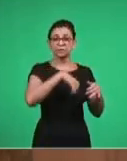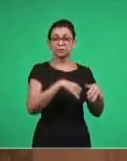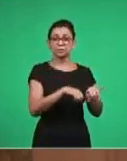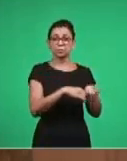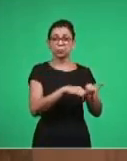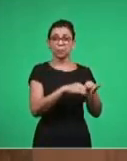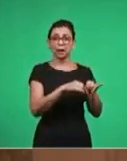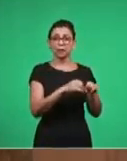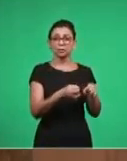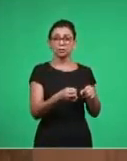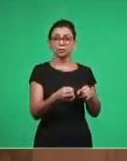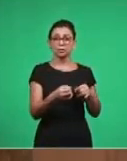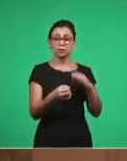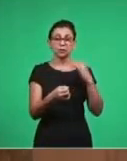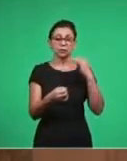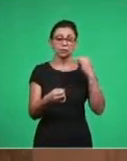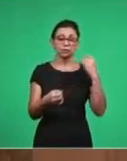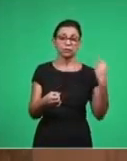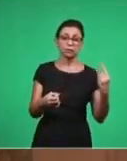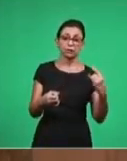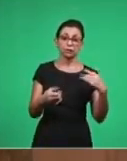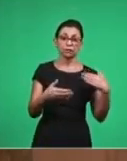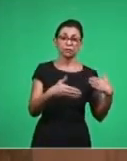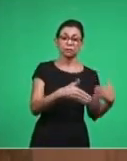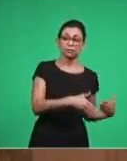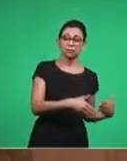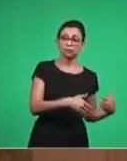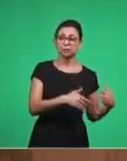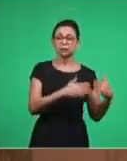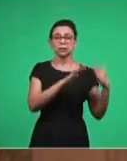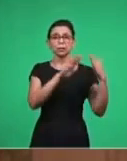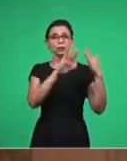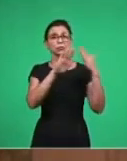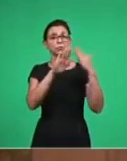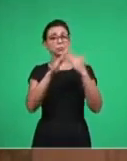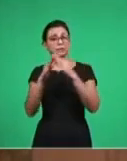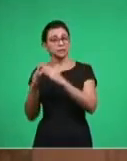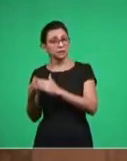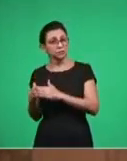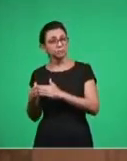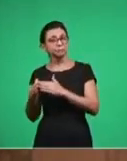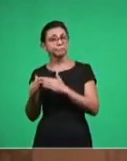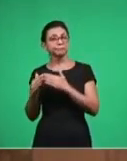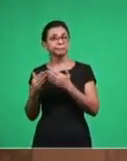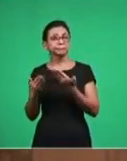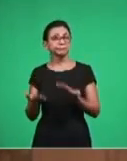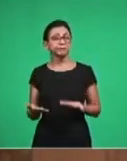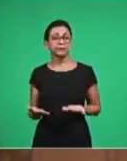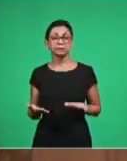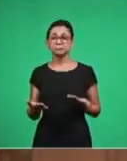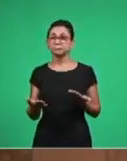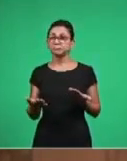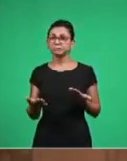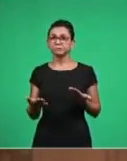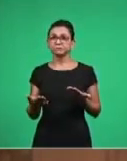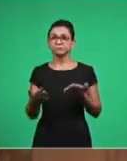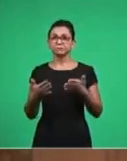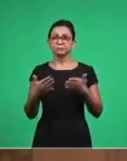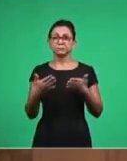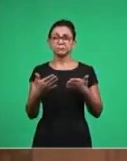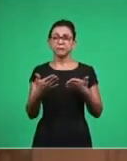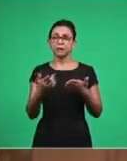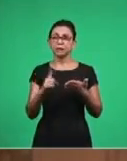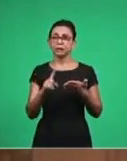there's no gifts, there's no visitors in the church, there's no humility, there's no humbleness, there's